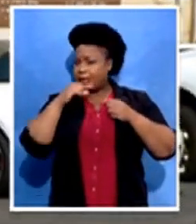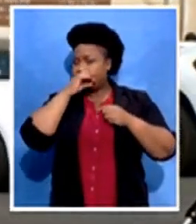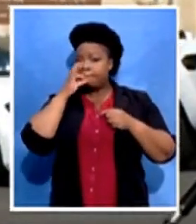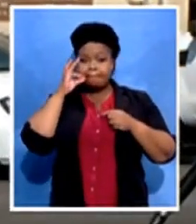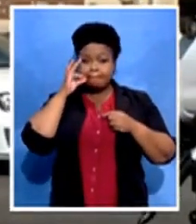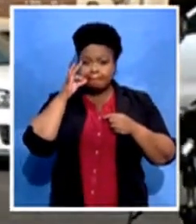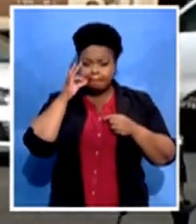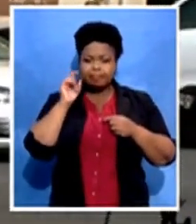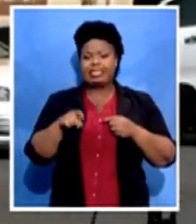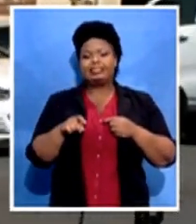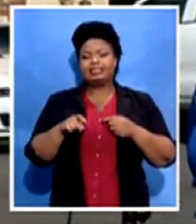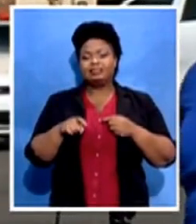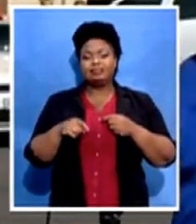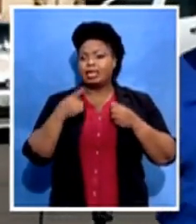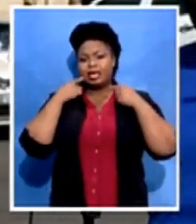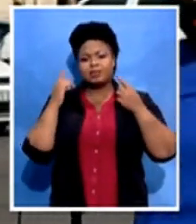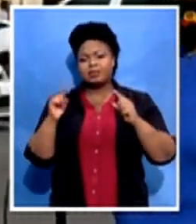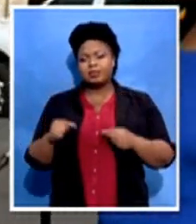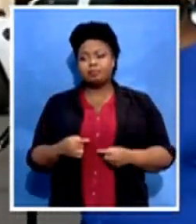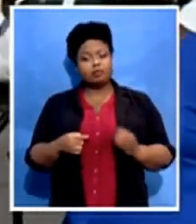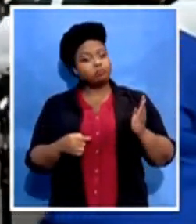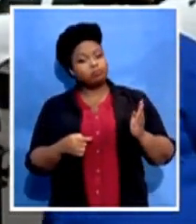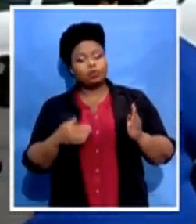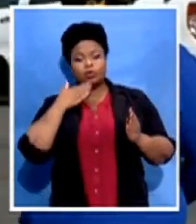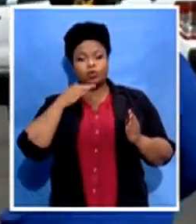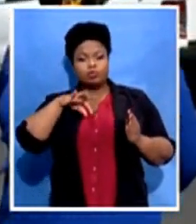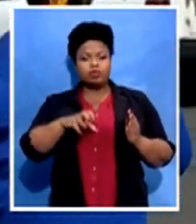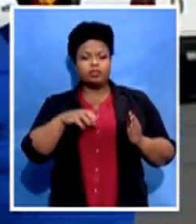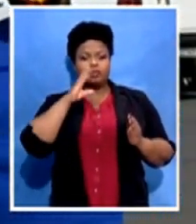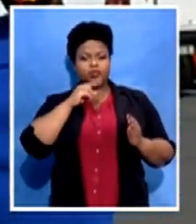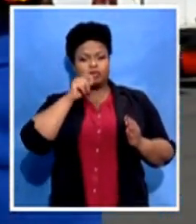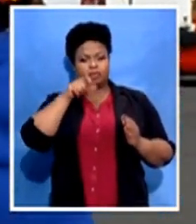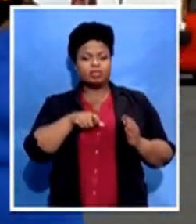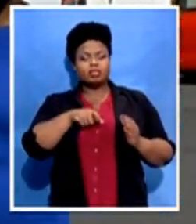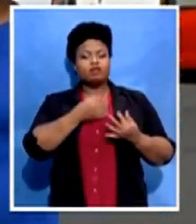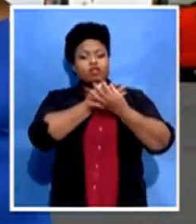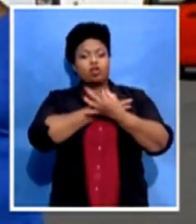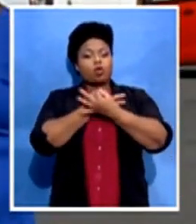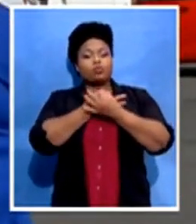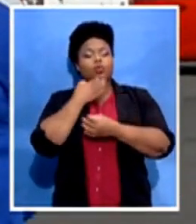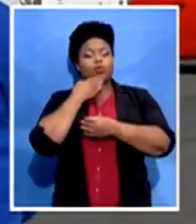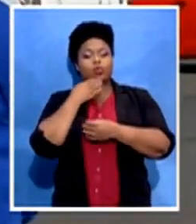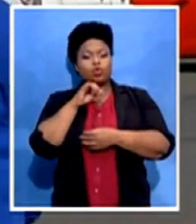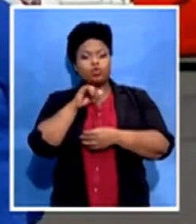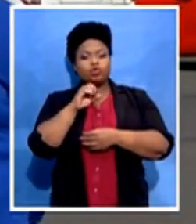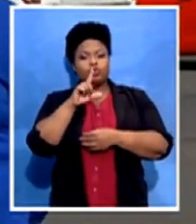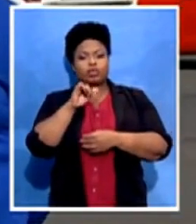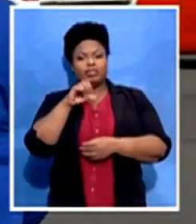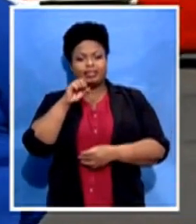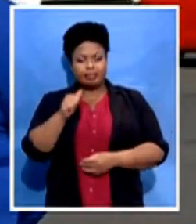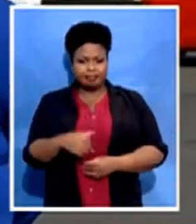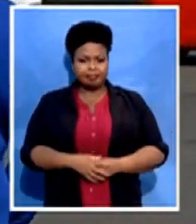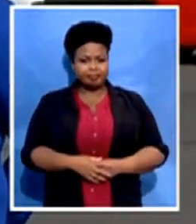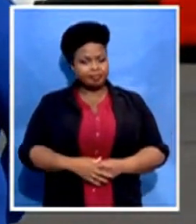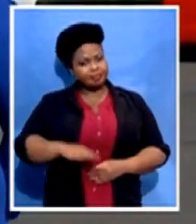the provincial spokesperson of the Hawks, Captain Yolisa Mkolotela. A very good morning to you, ma'am.